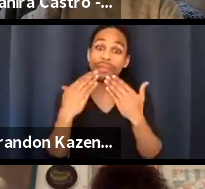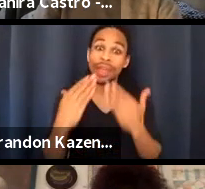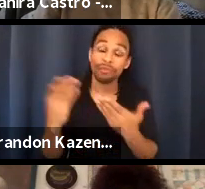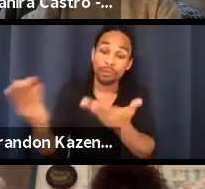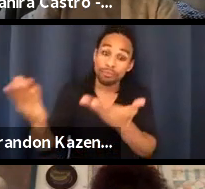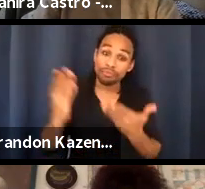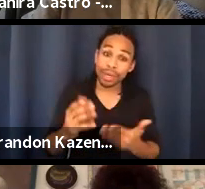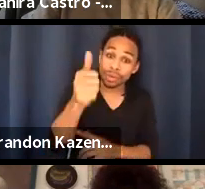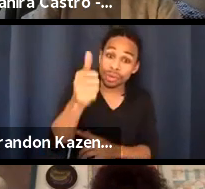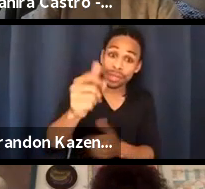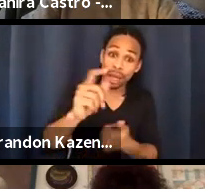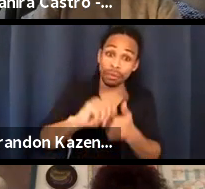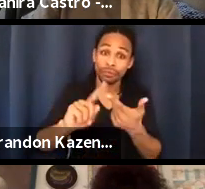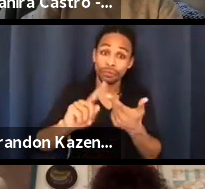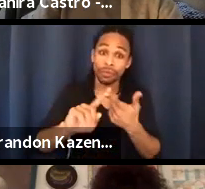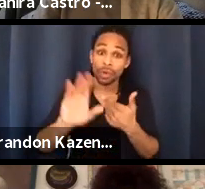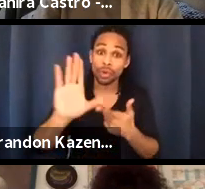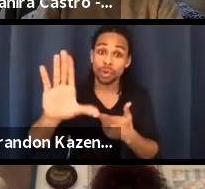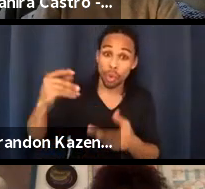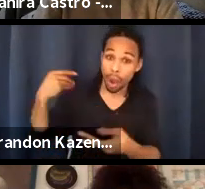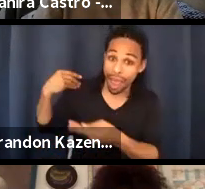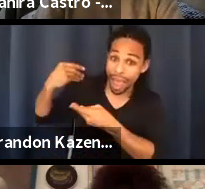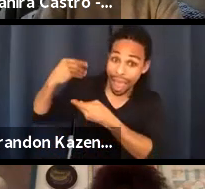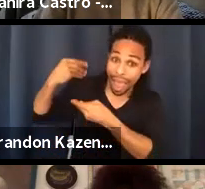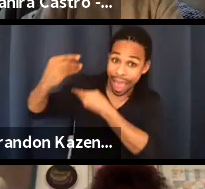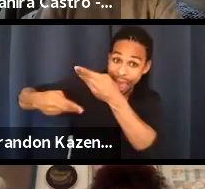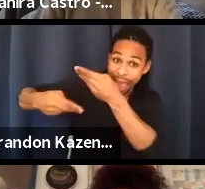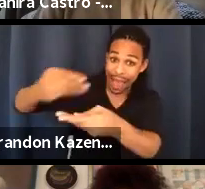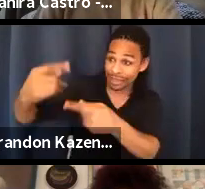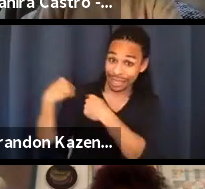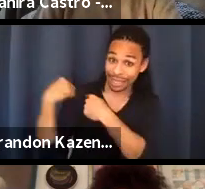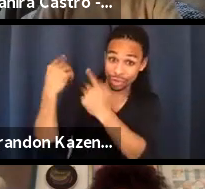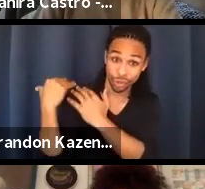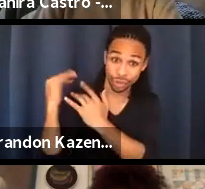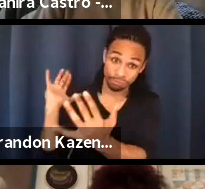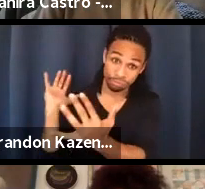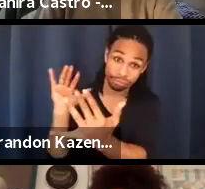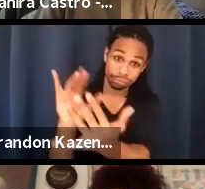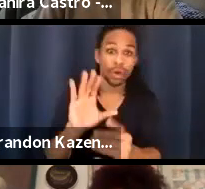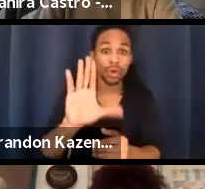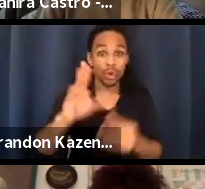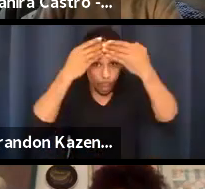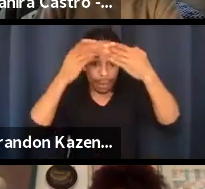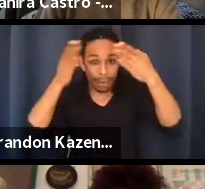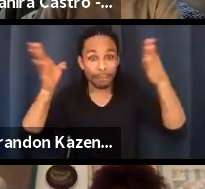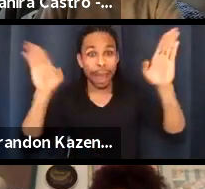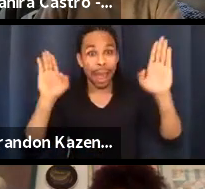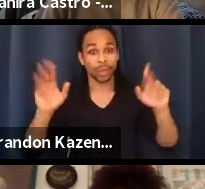process, to this emergent and hopeful time. Thanks, Maria.